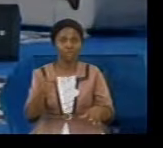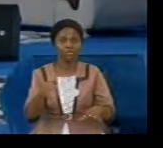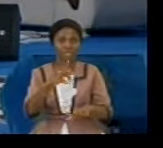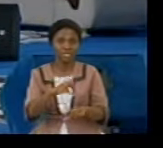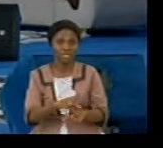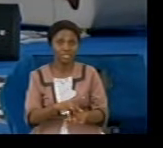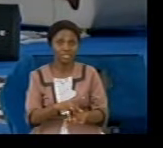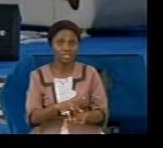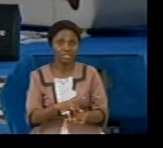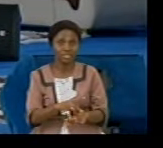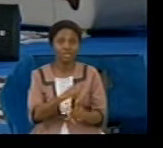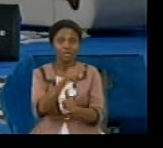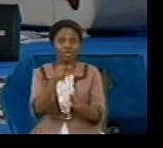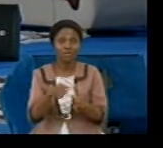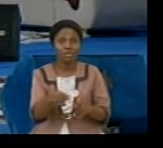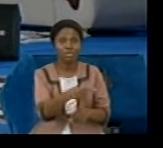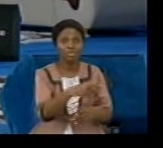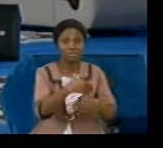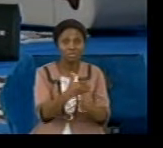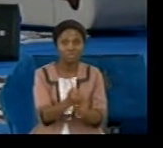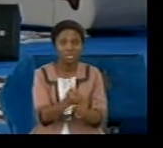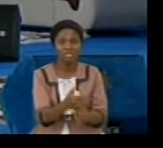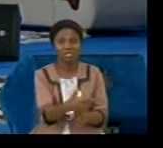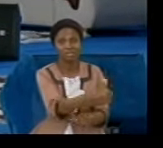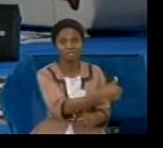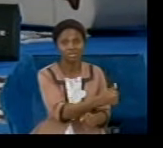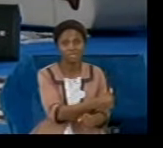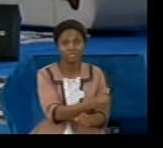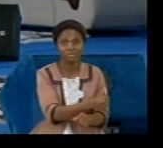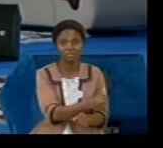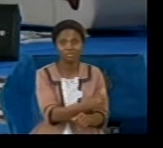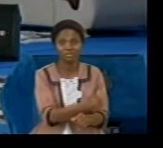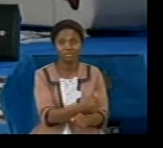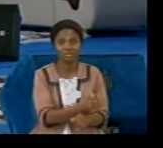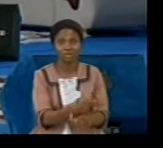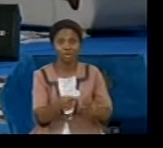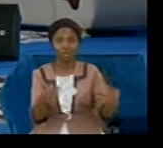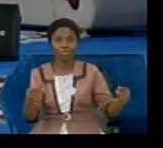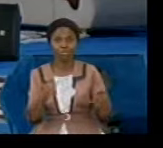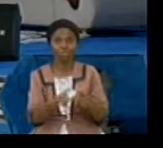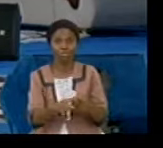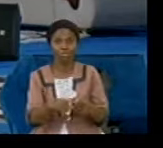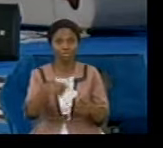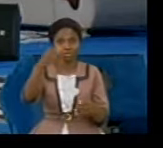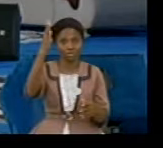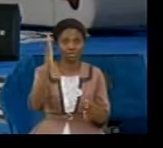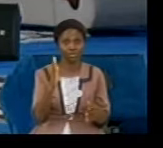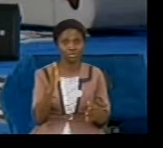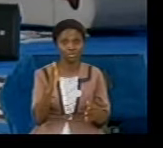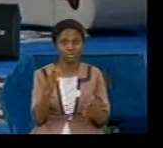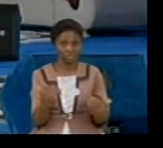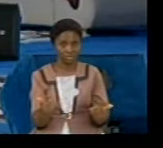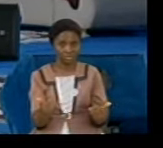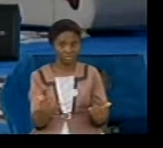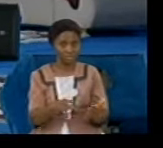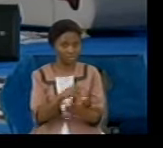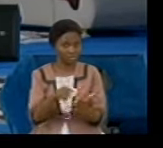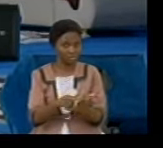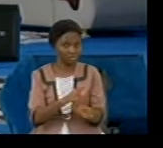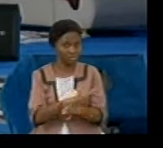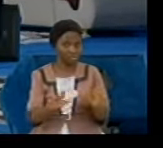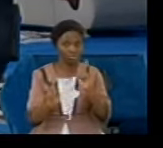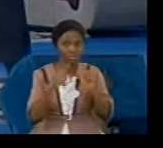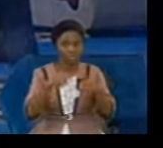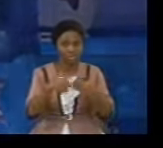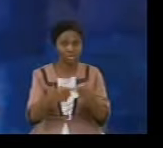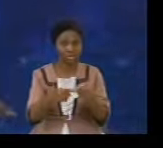make themselves opposed to the Almighty. Now, this does not talk about Daniel. Daniel, a